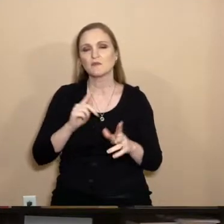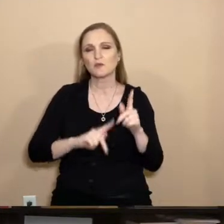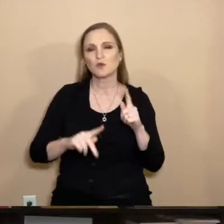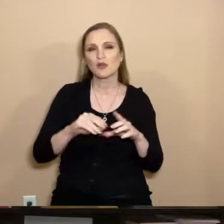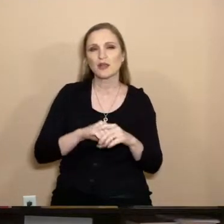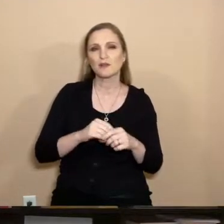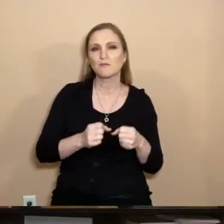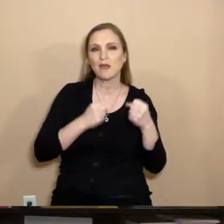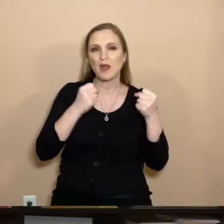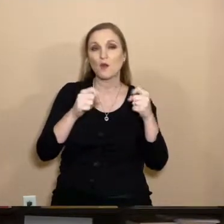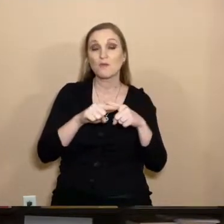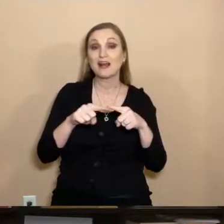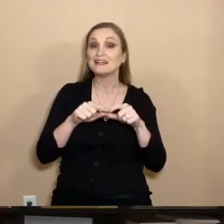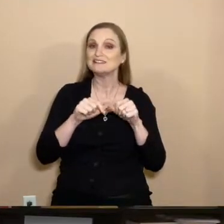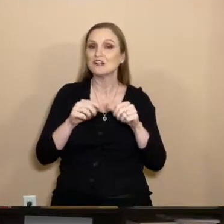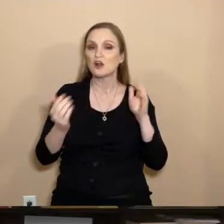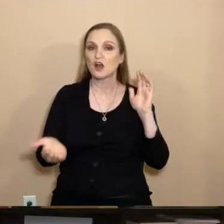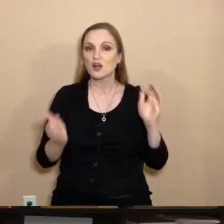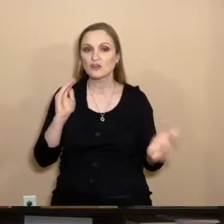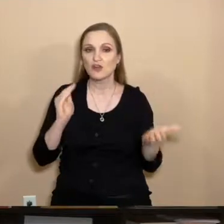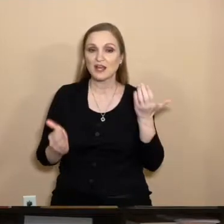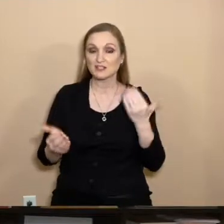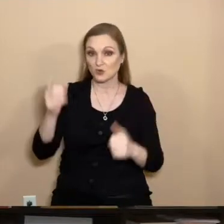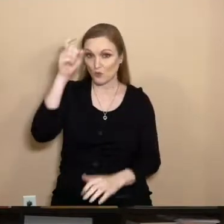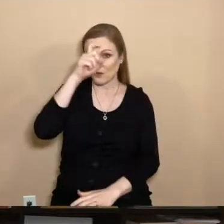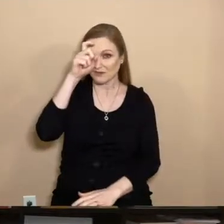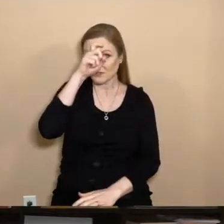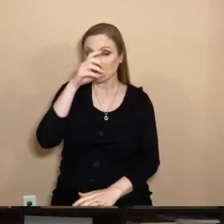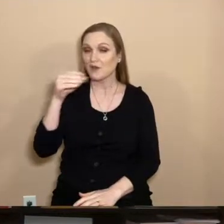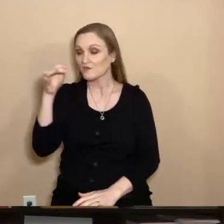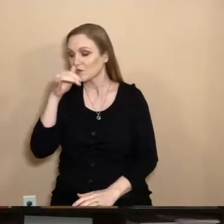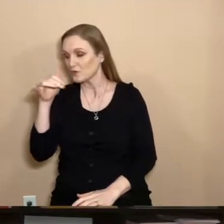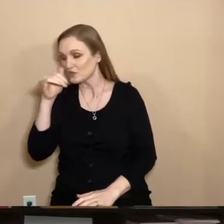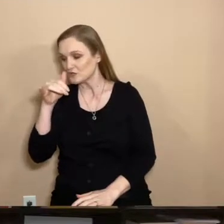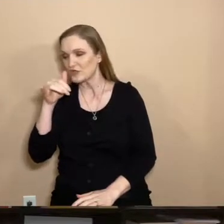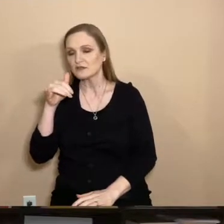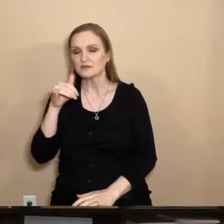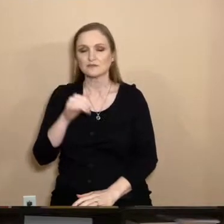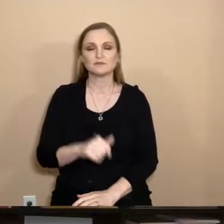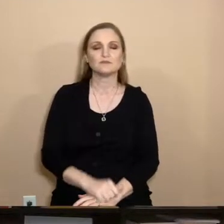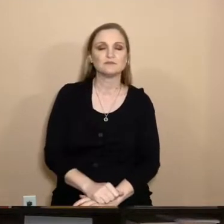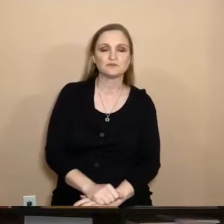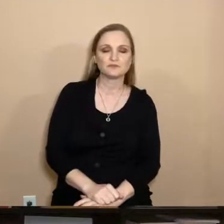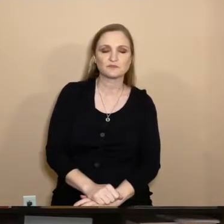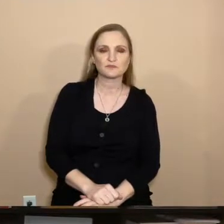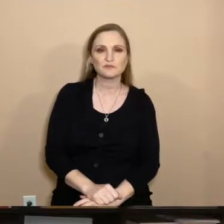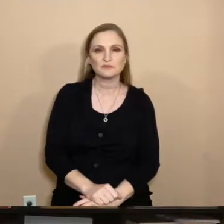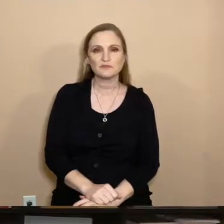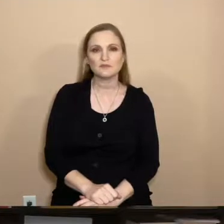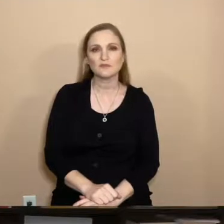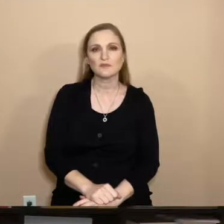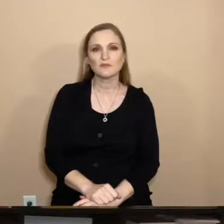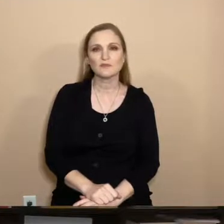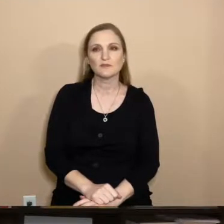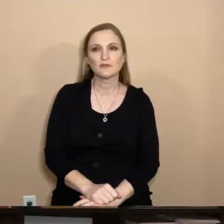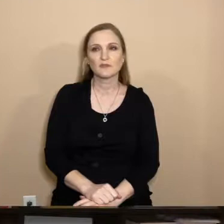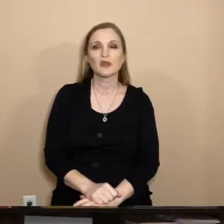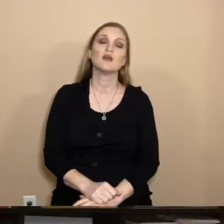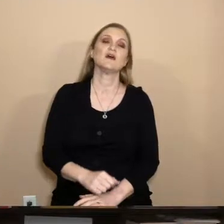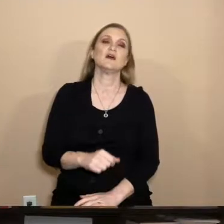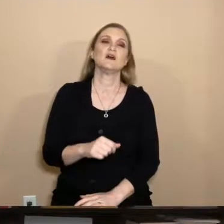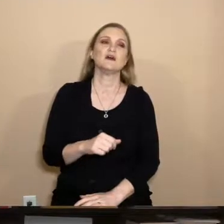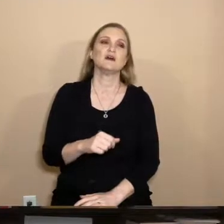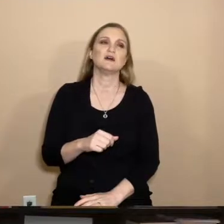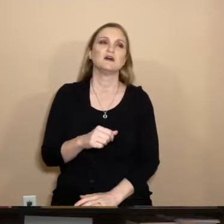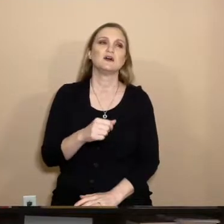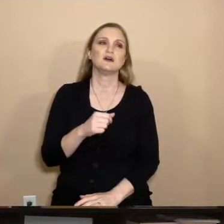it's still a contrast between wisdom and foolishness, wisdom and folly. And the overall point